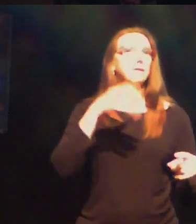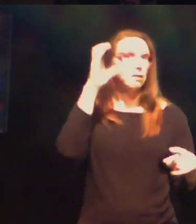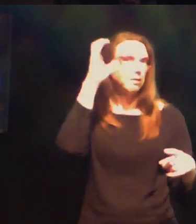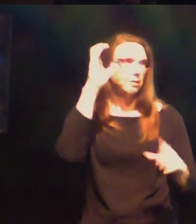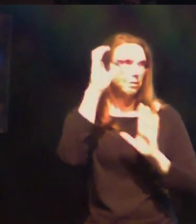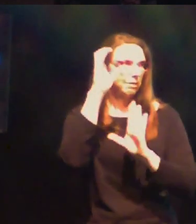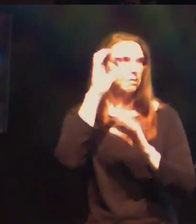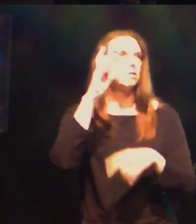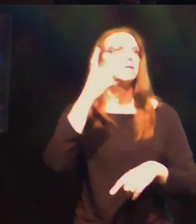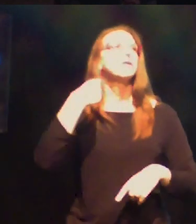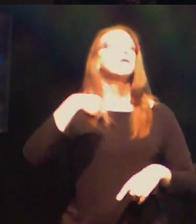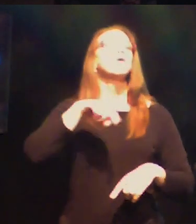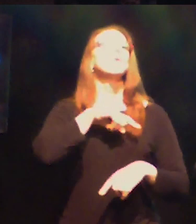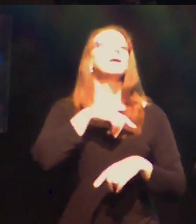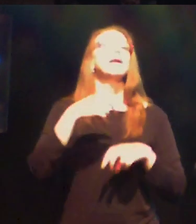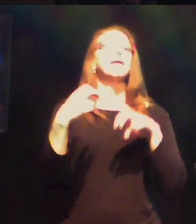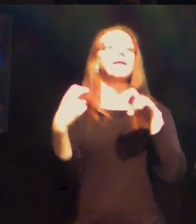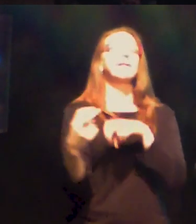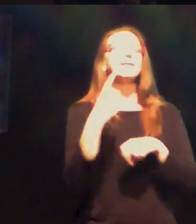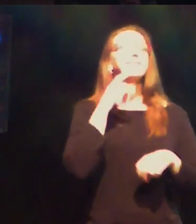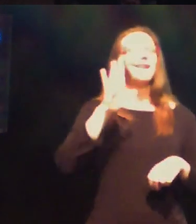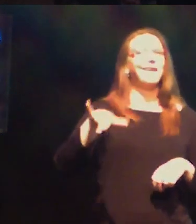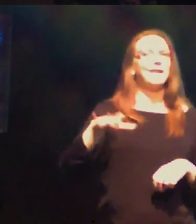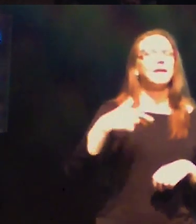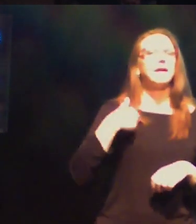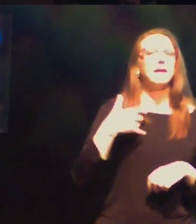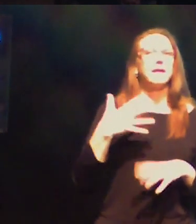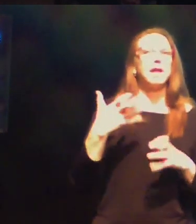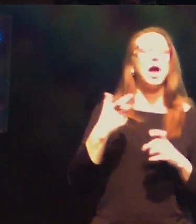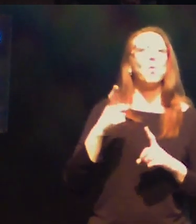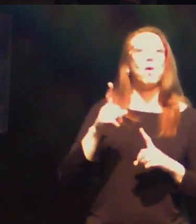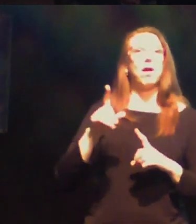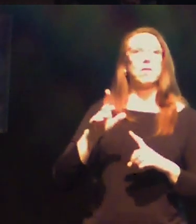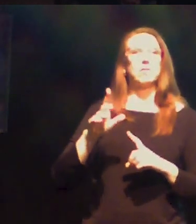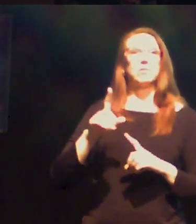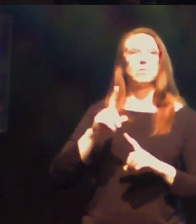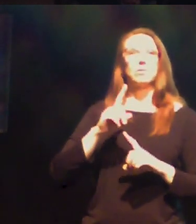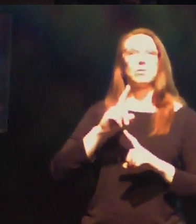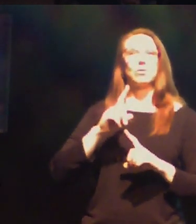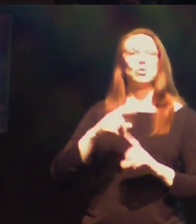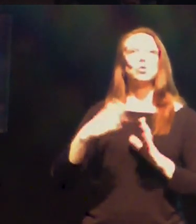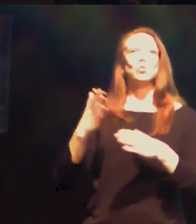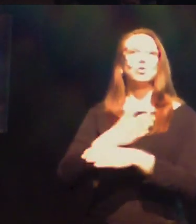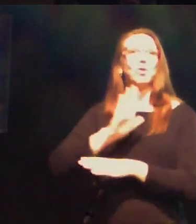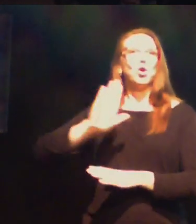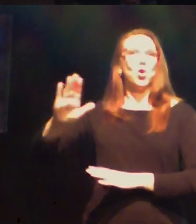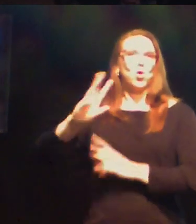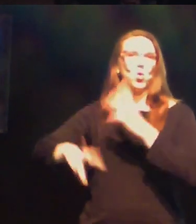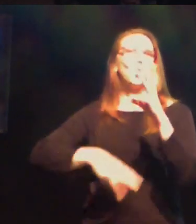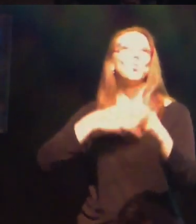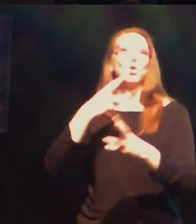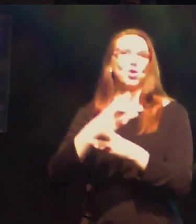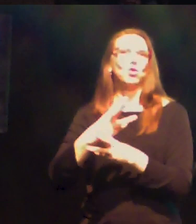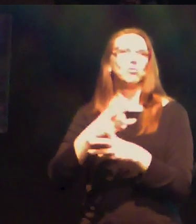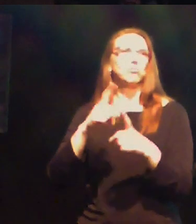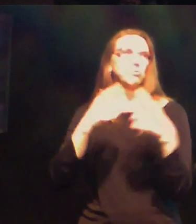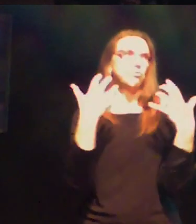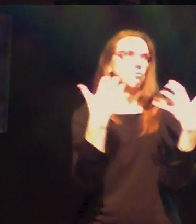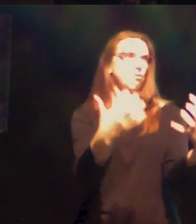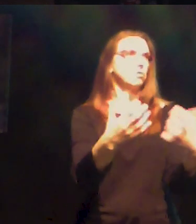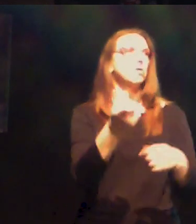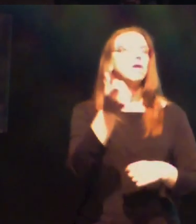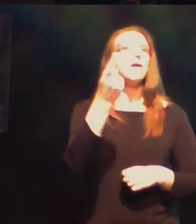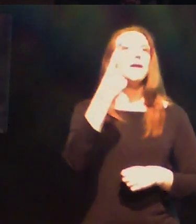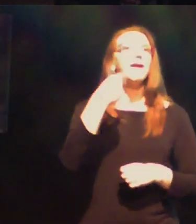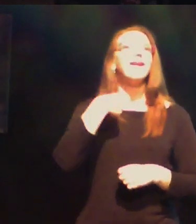was, we sat down and I said I really wanted reenactment to share her world through the audience. But